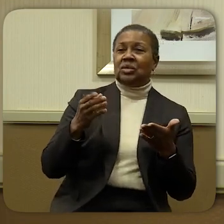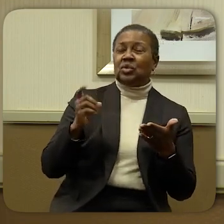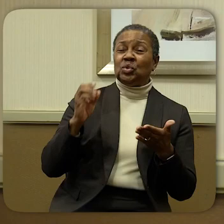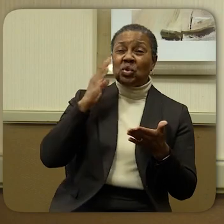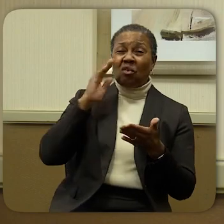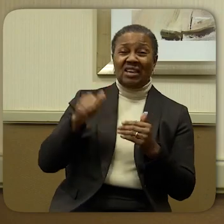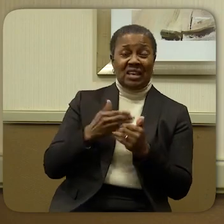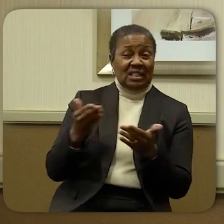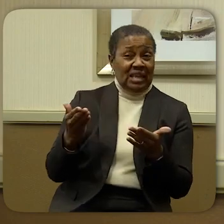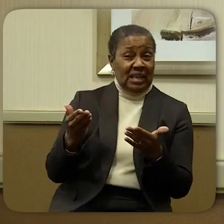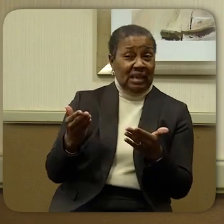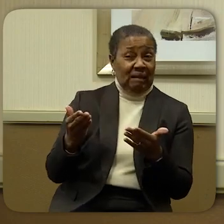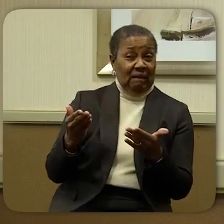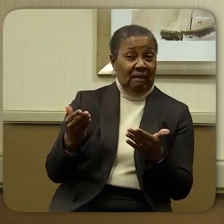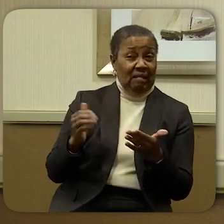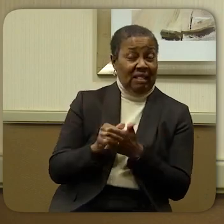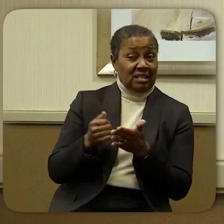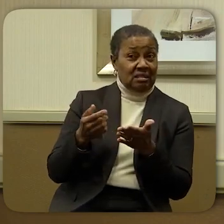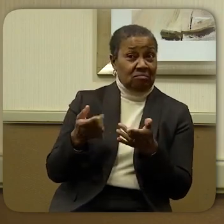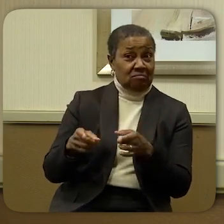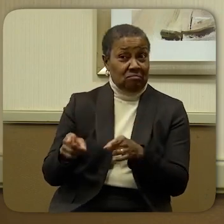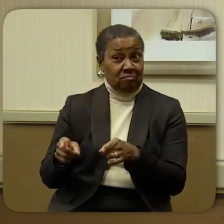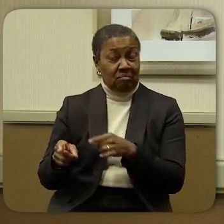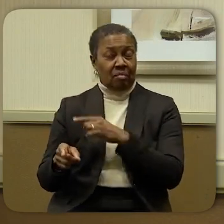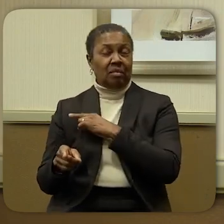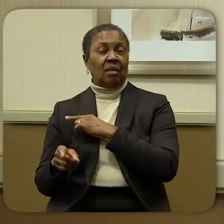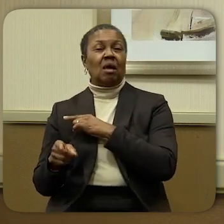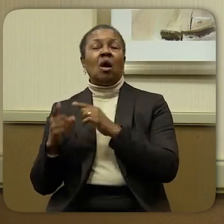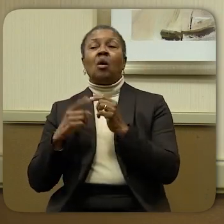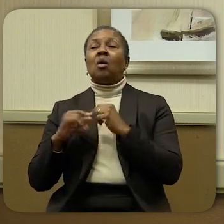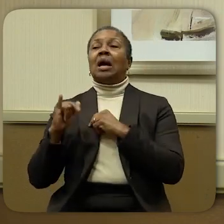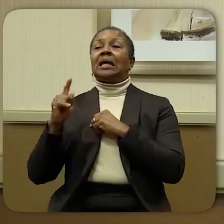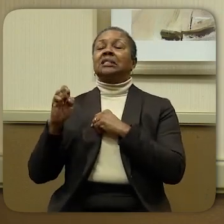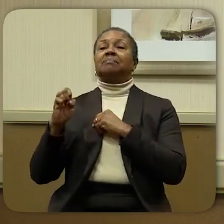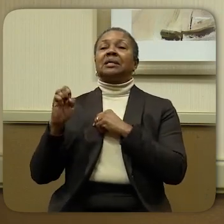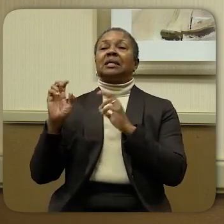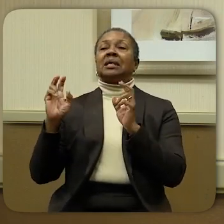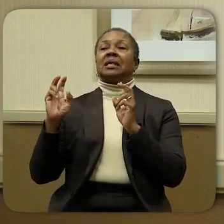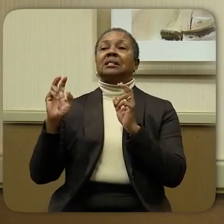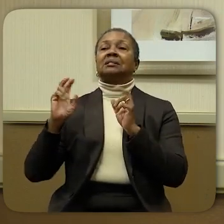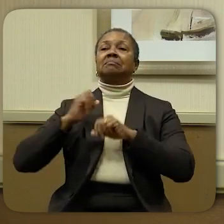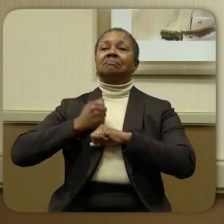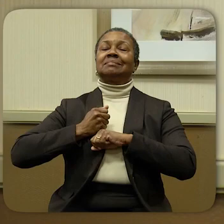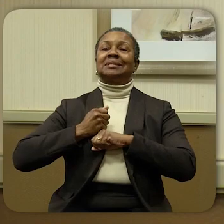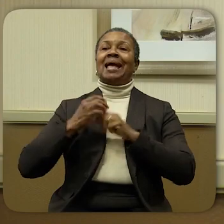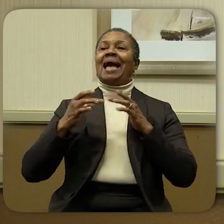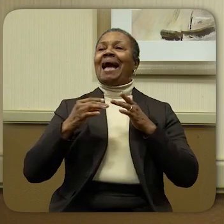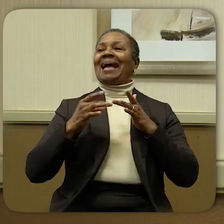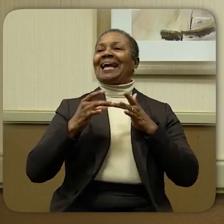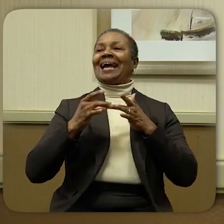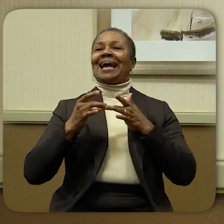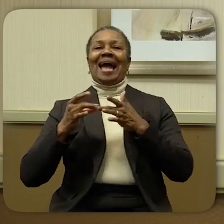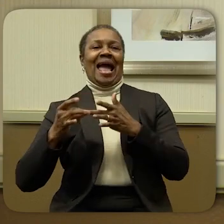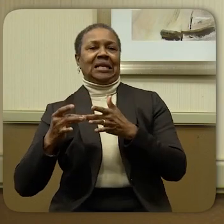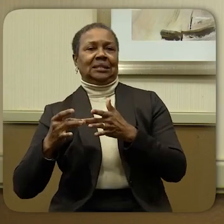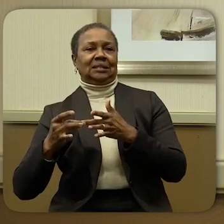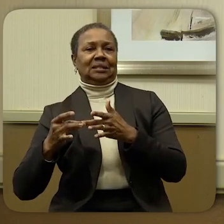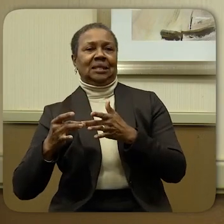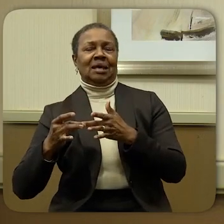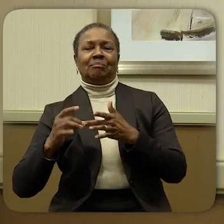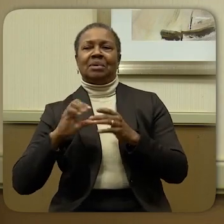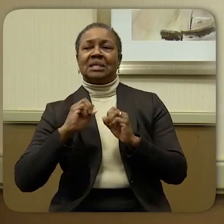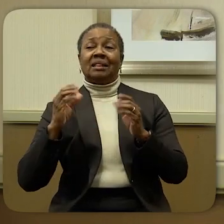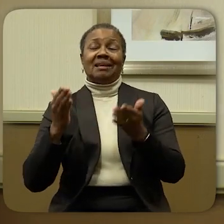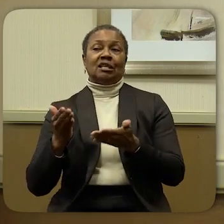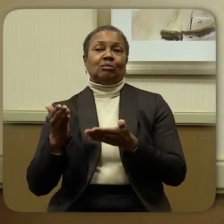Or so right now, what ISB has like issued is guidance, but there isn't anything that's being